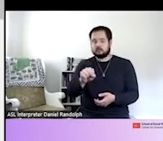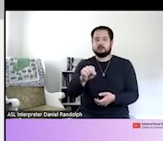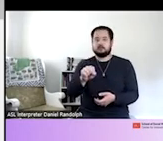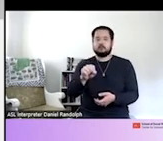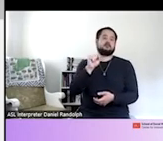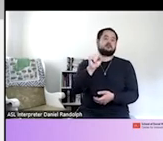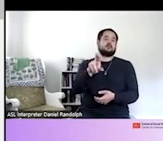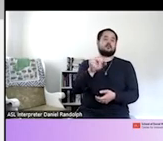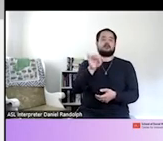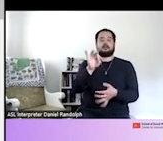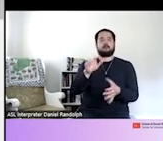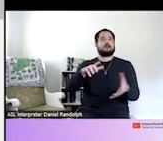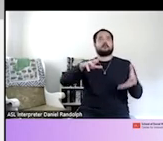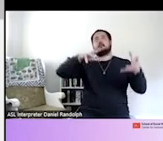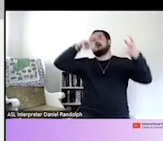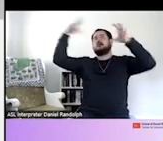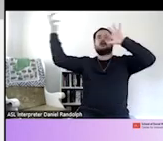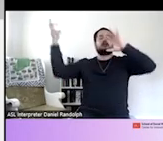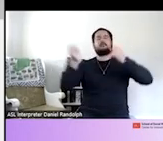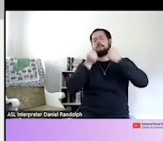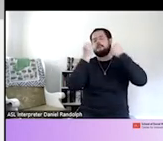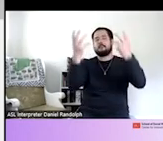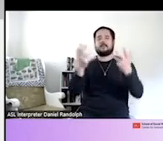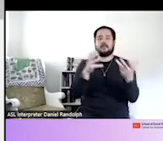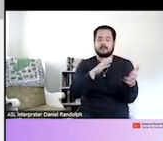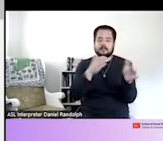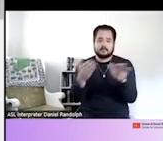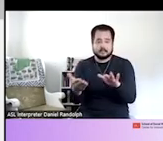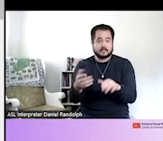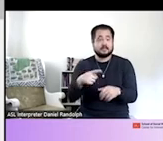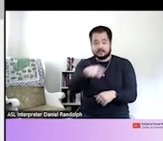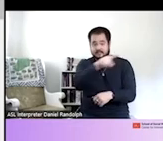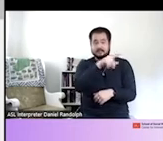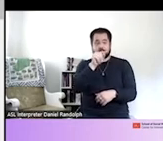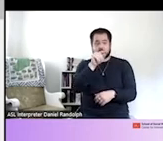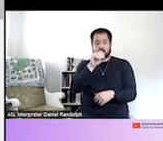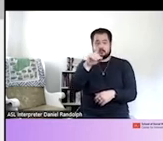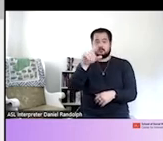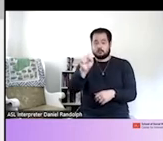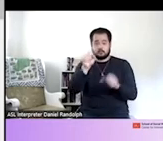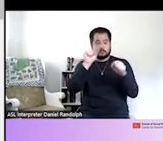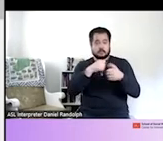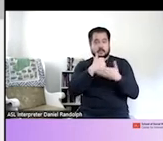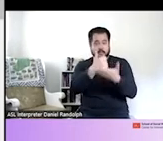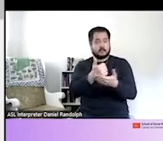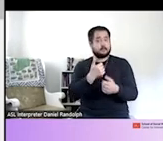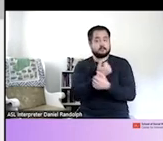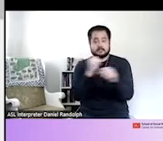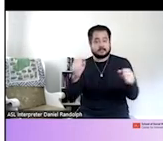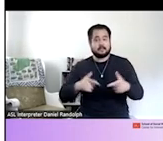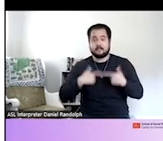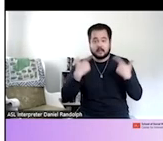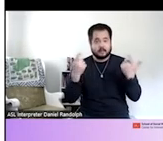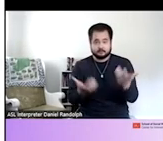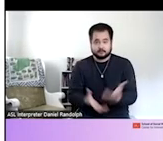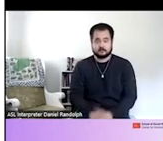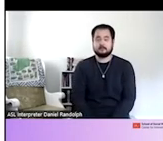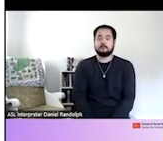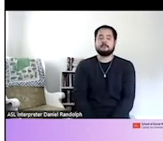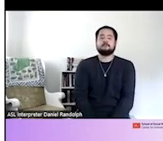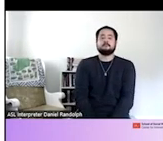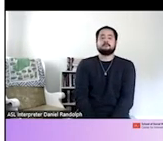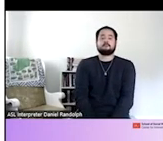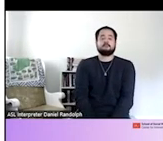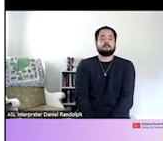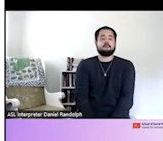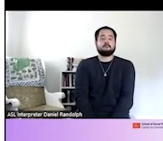fatality incidents. These things can be life-saving. So again, a tool for you. The next slide is something, it was actually